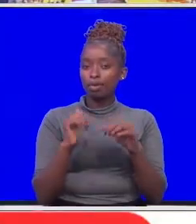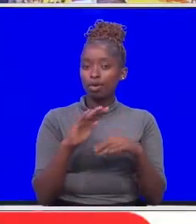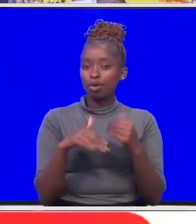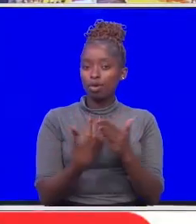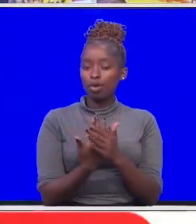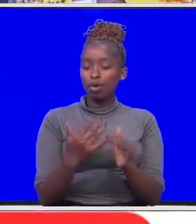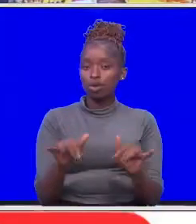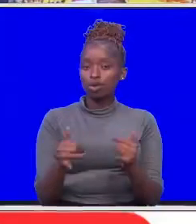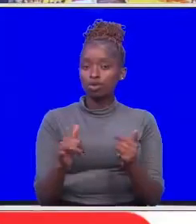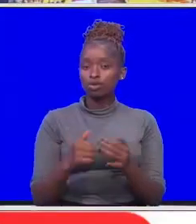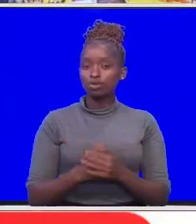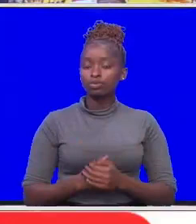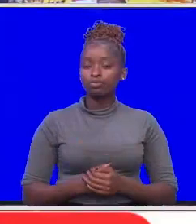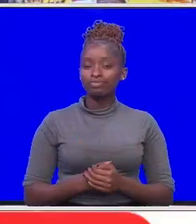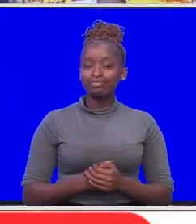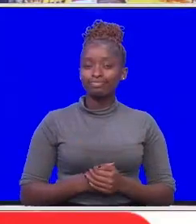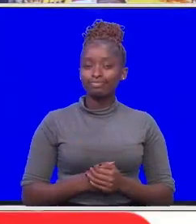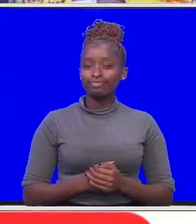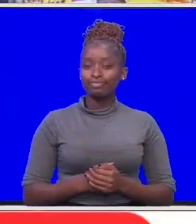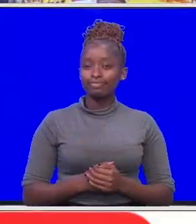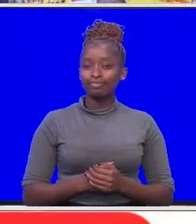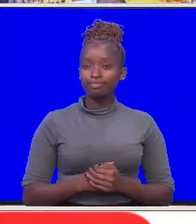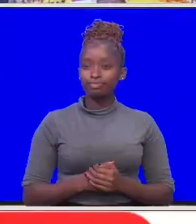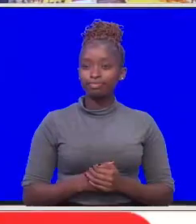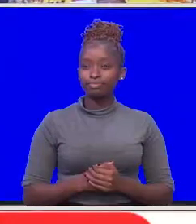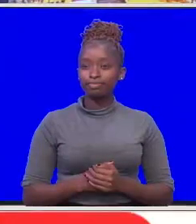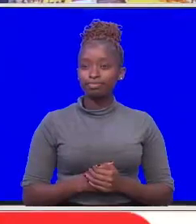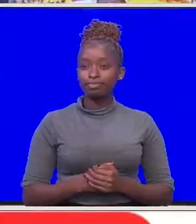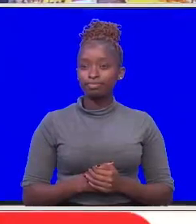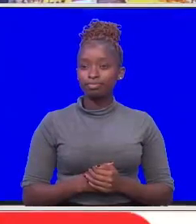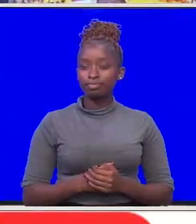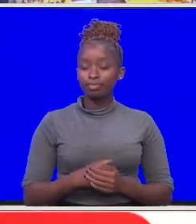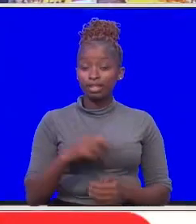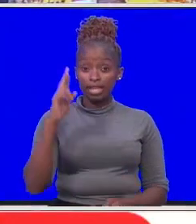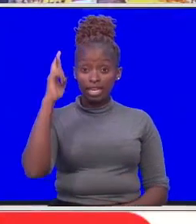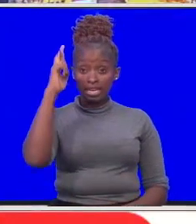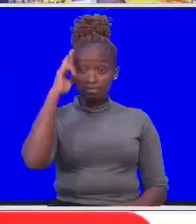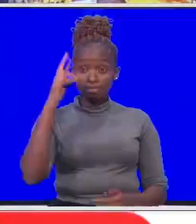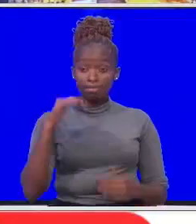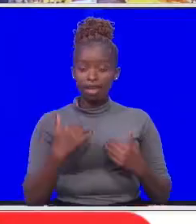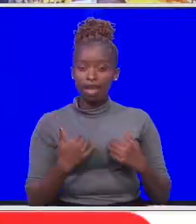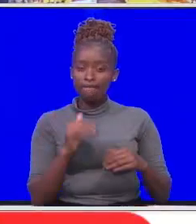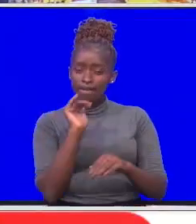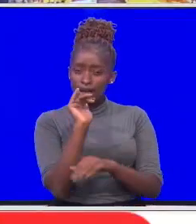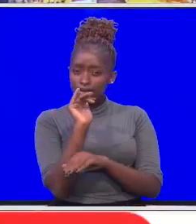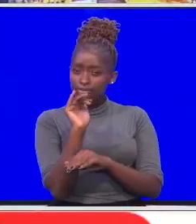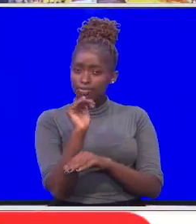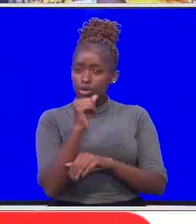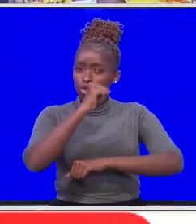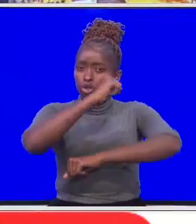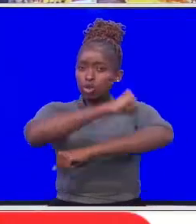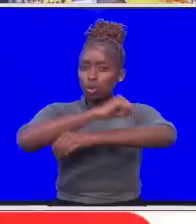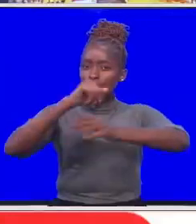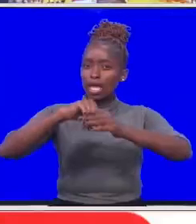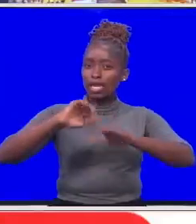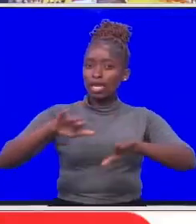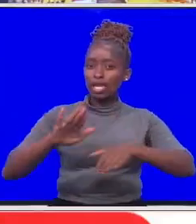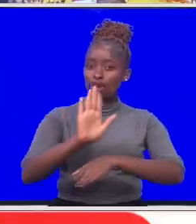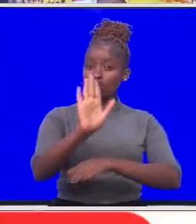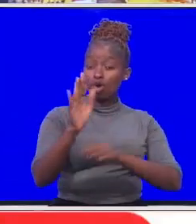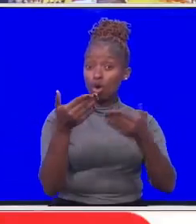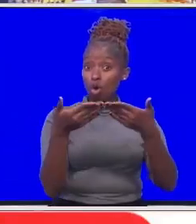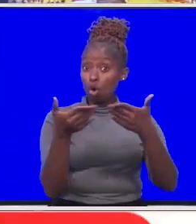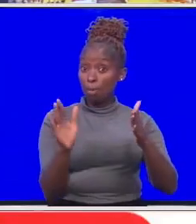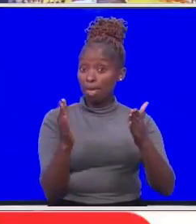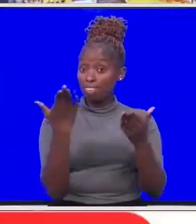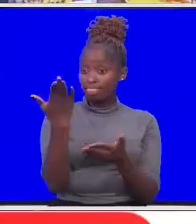when it happens. In the meantime, I remember I asked you, are the schools in your area open? Are they ready to